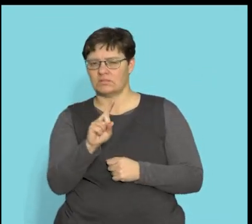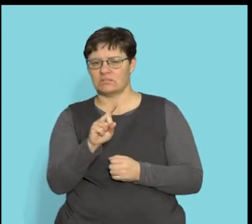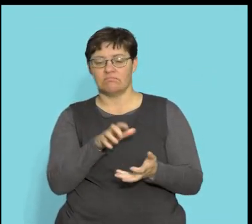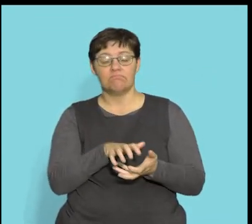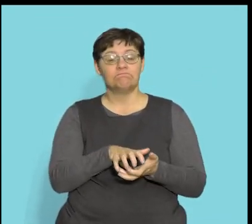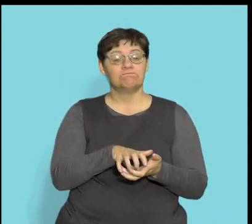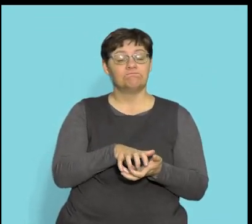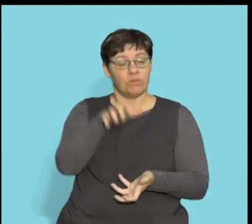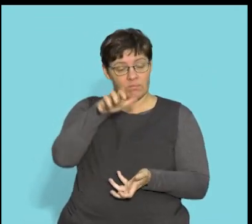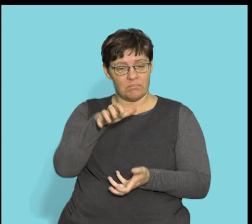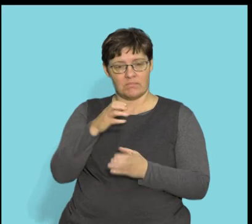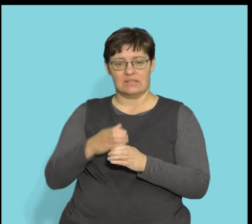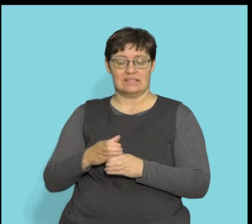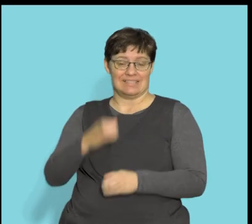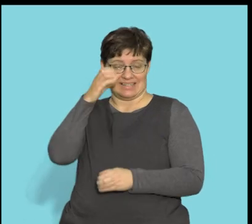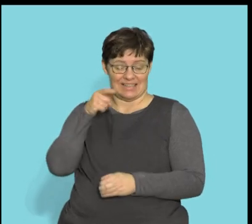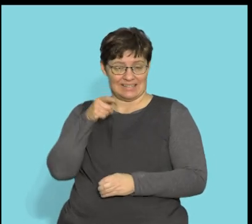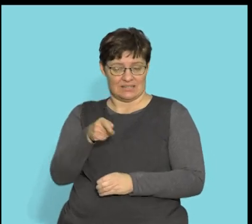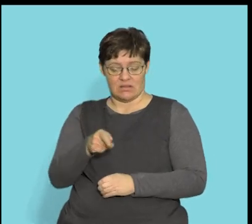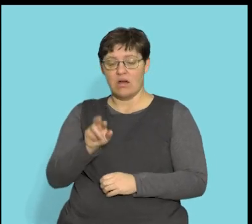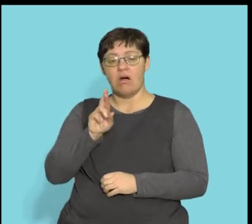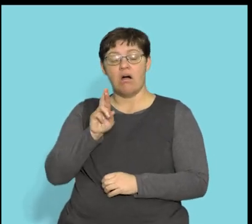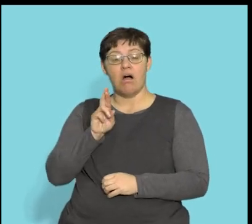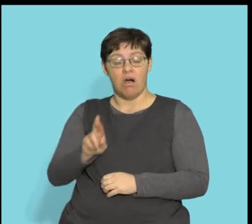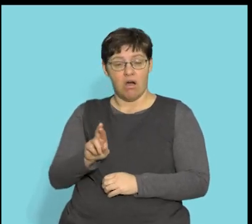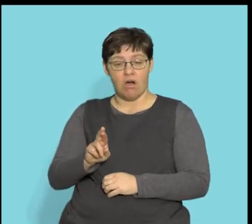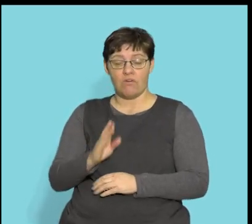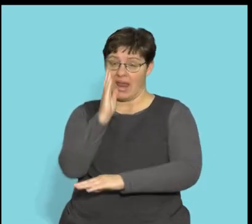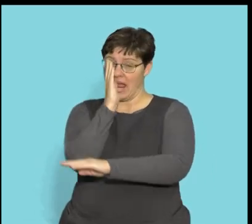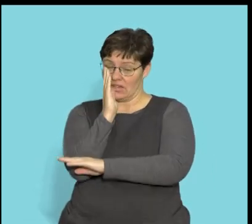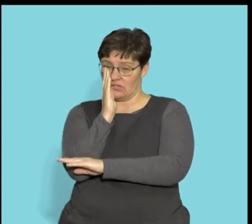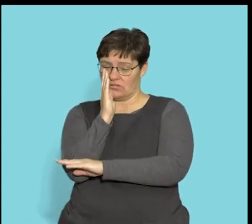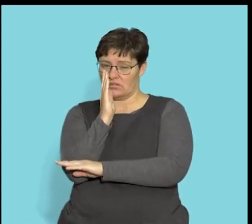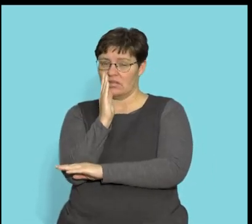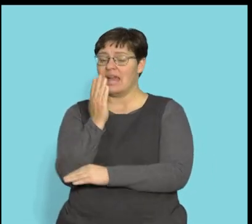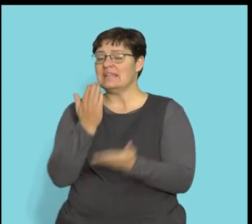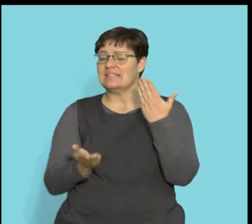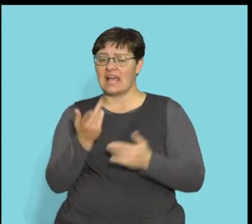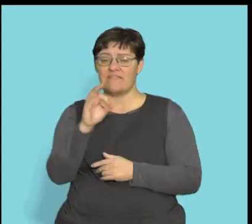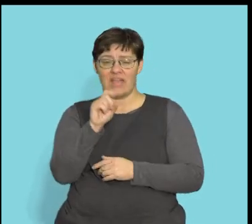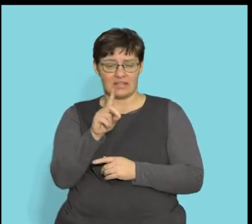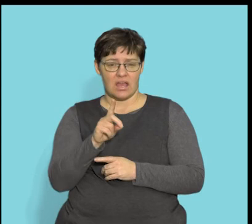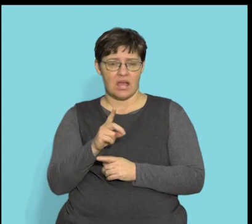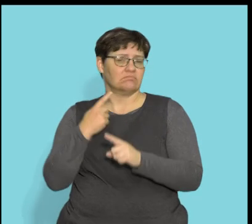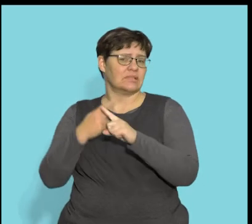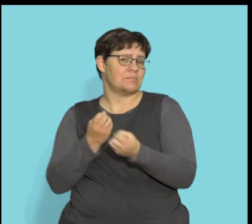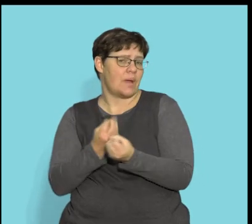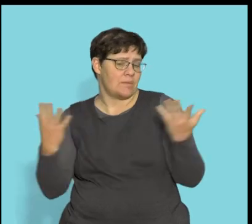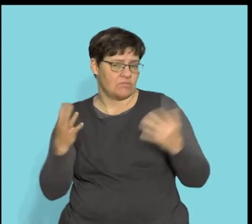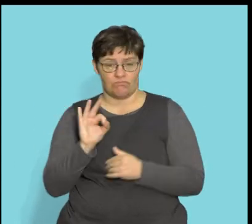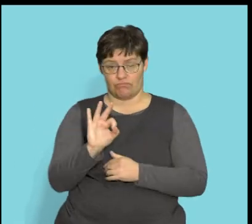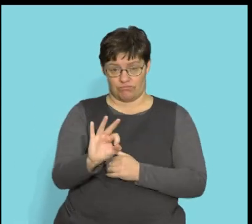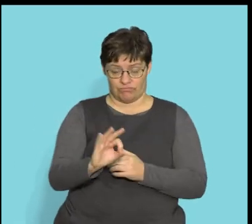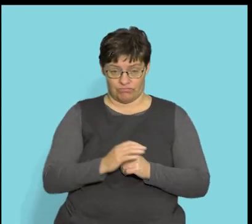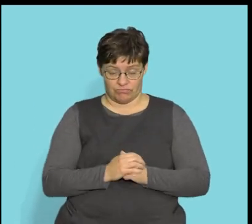the volume of the cylinder if the radius and height are multiplied by a scale factor of 3.